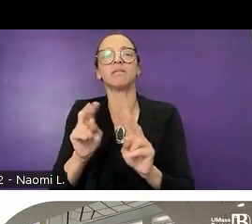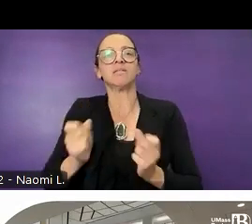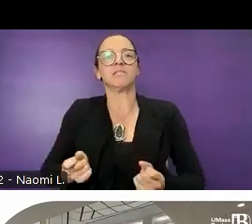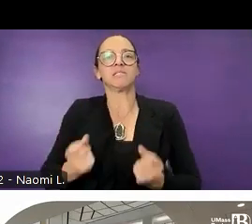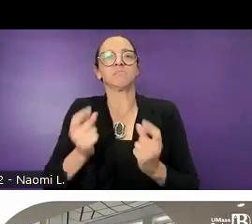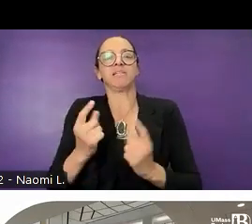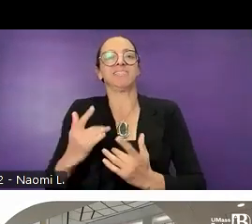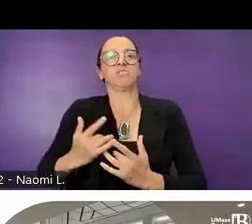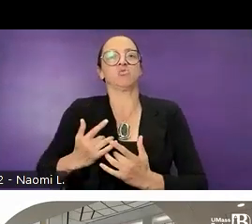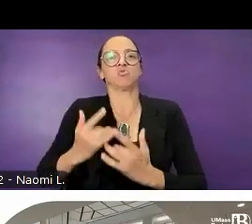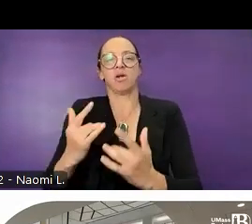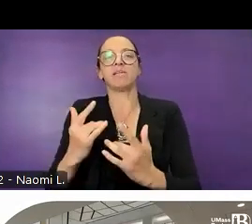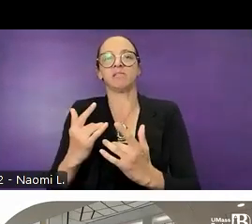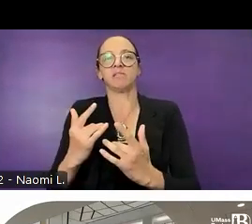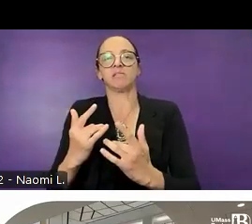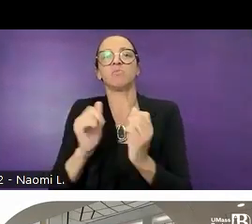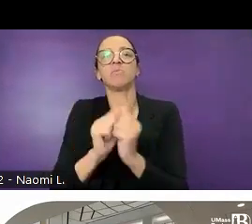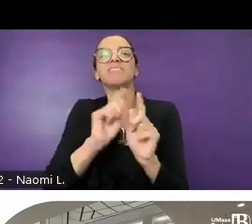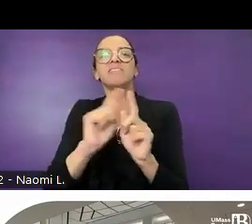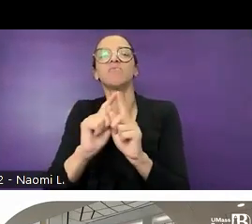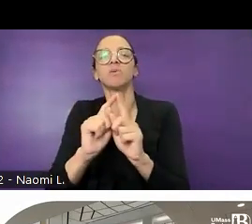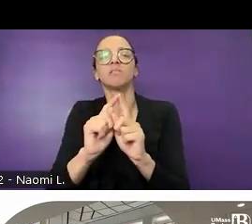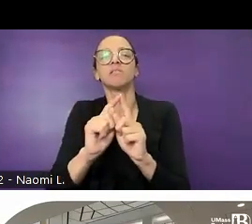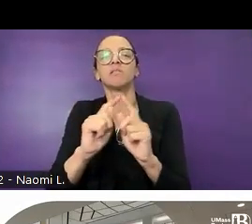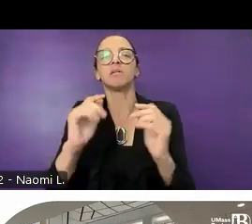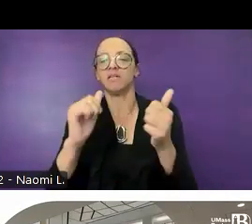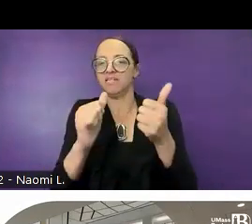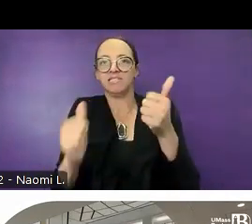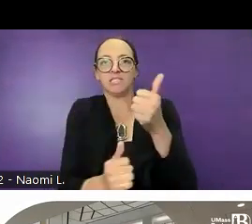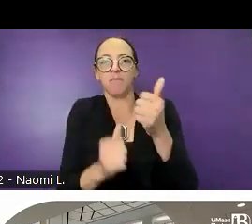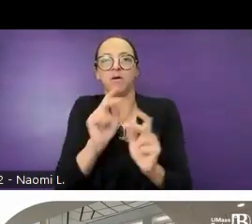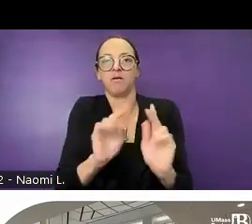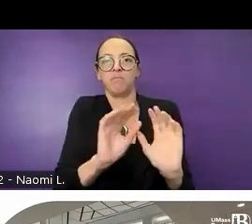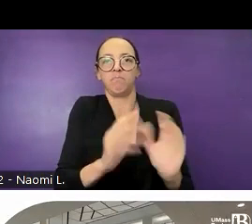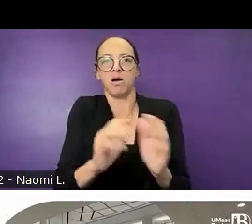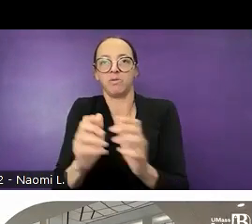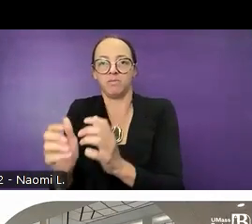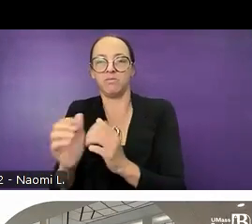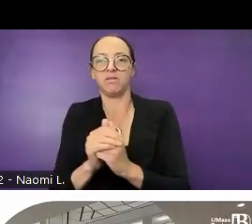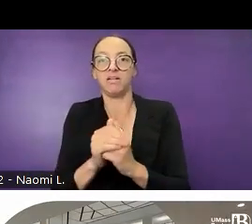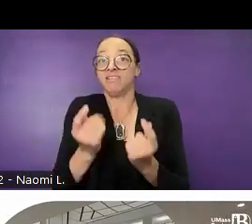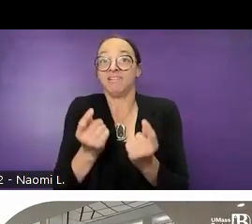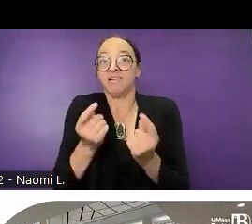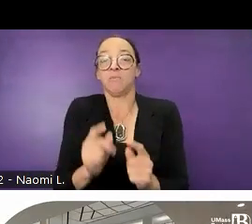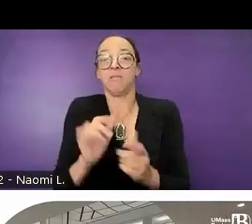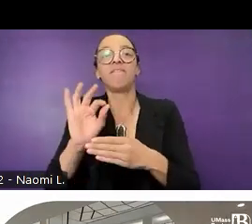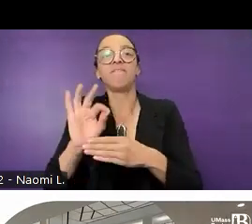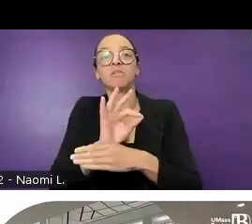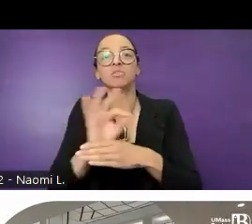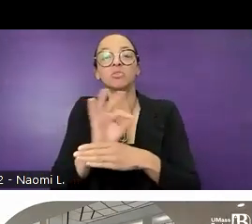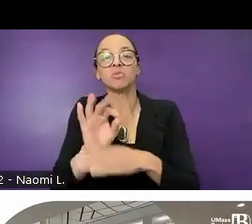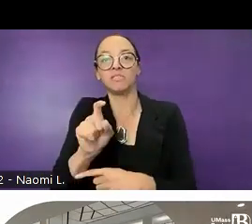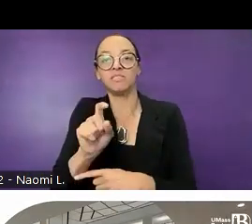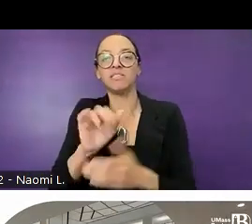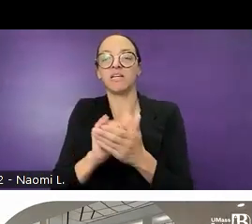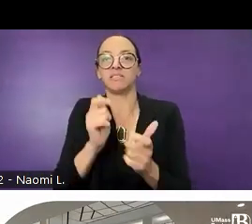it turns out that those with functional needs are really major drivers of acute care health spending.